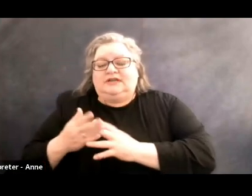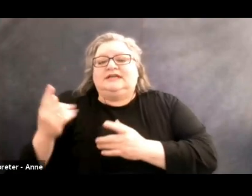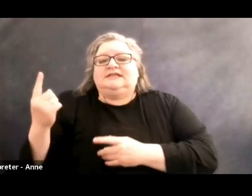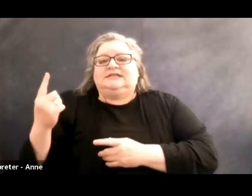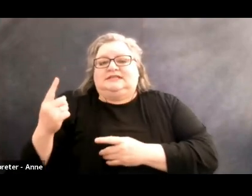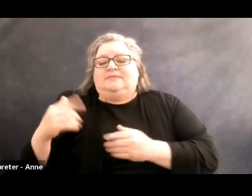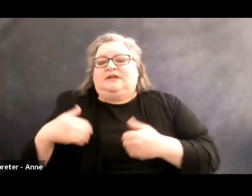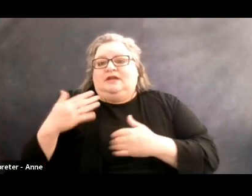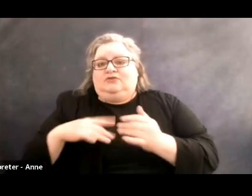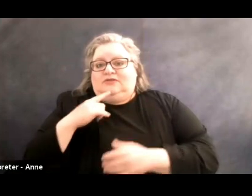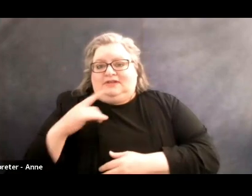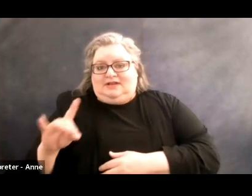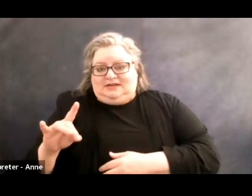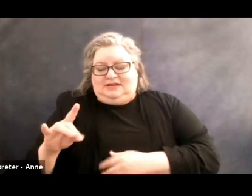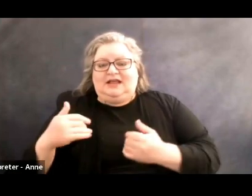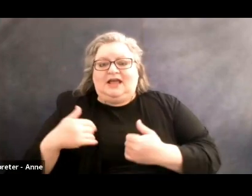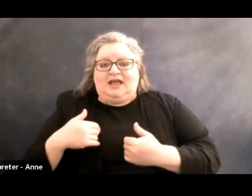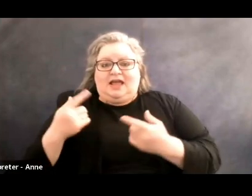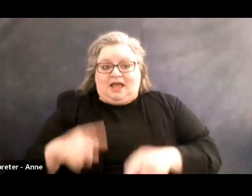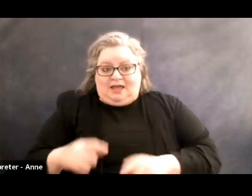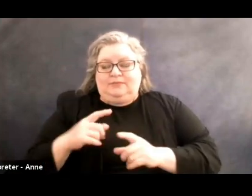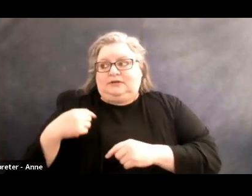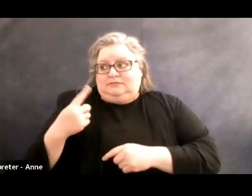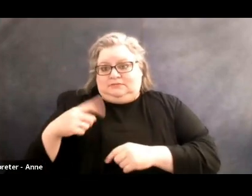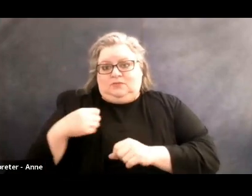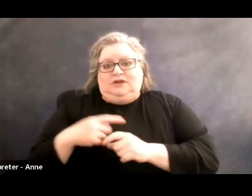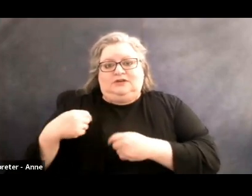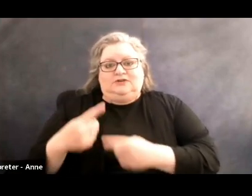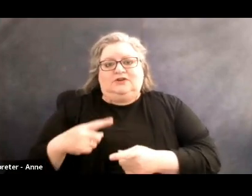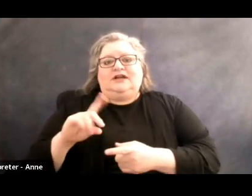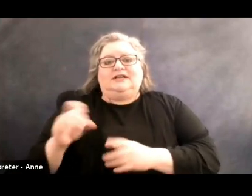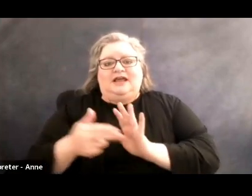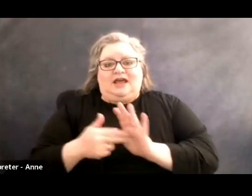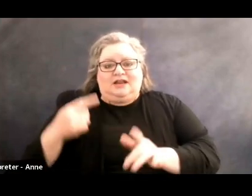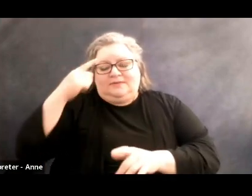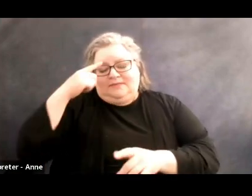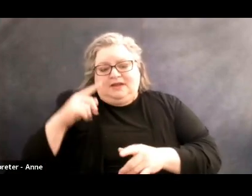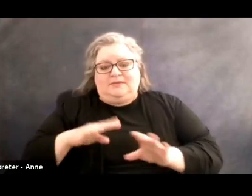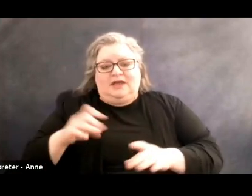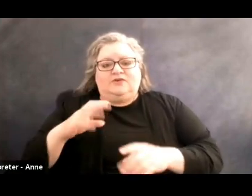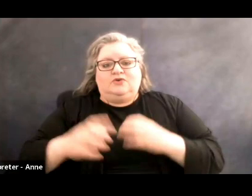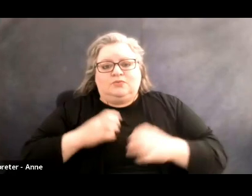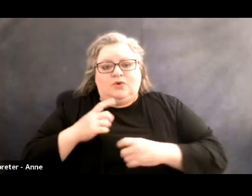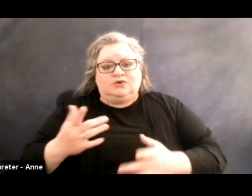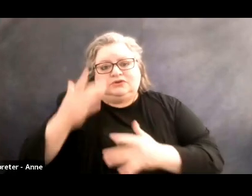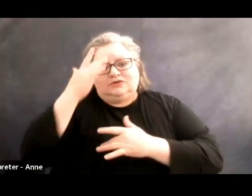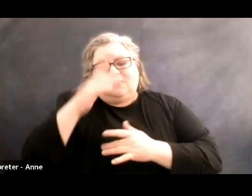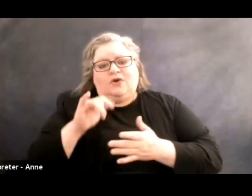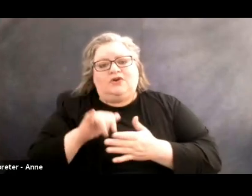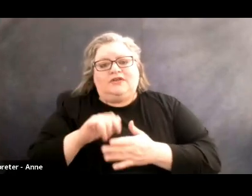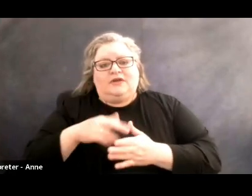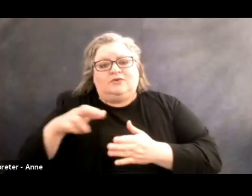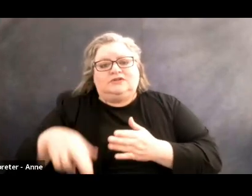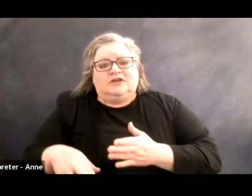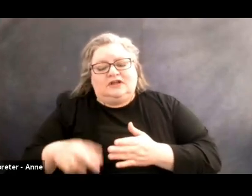age of 18 having within the past year a diagnosable mental, behavioral, or emotional disorder that